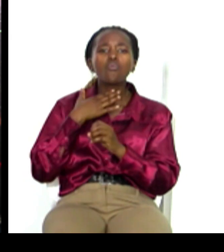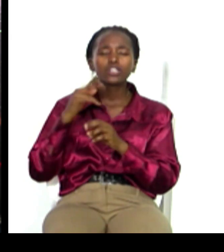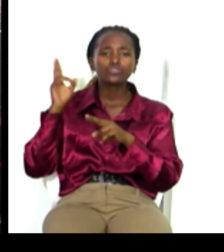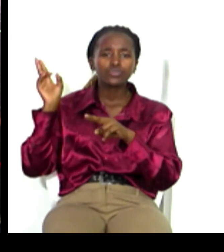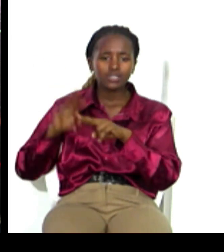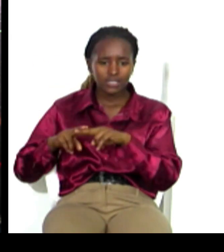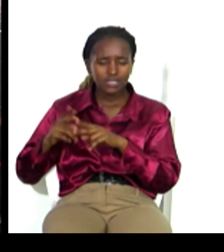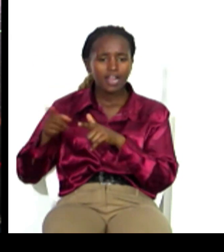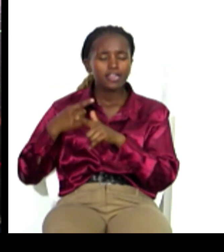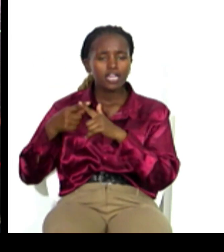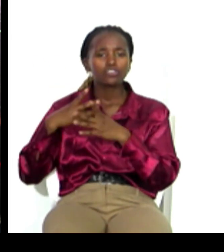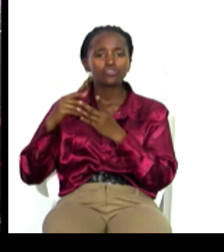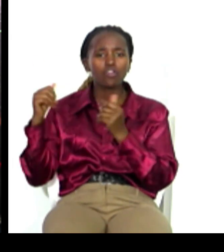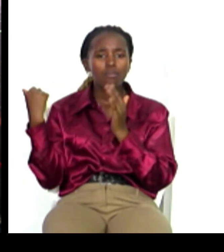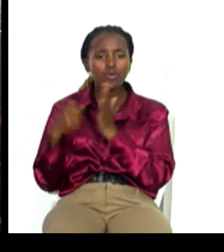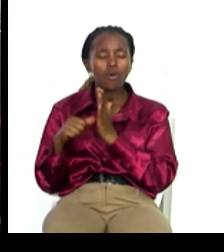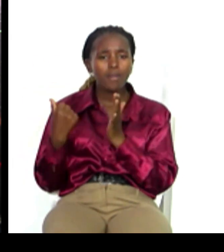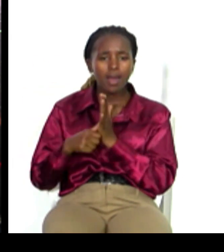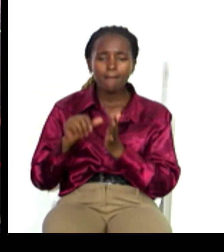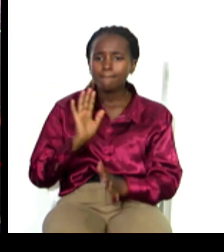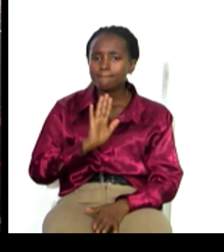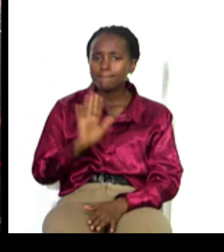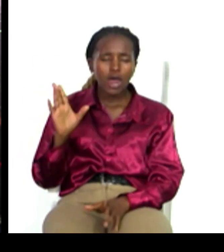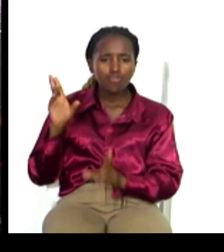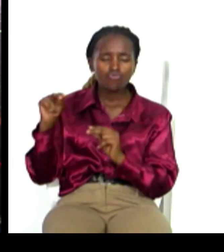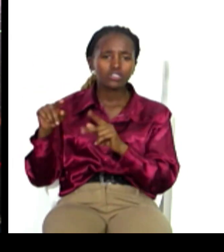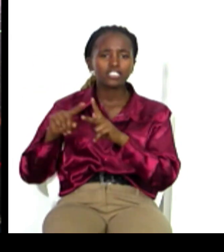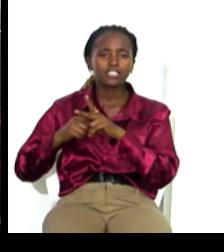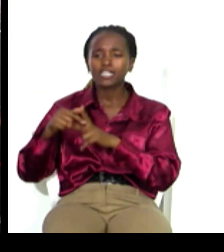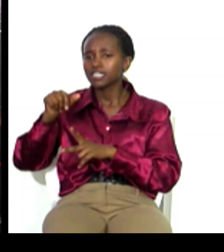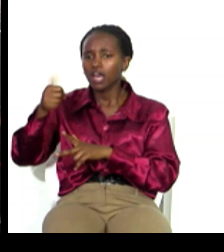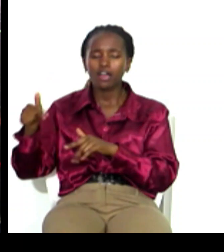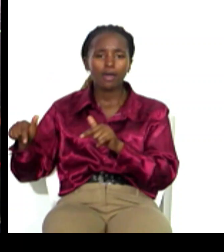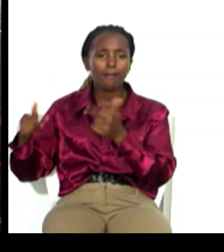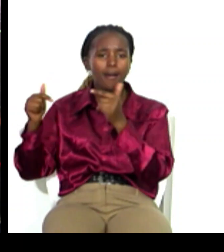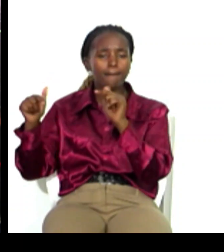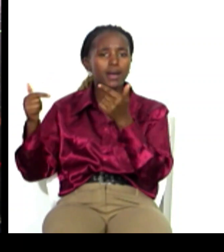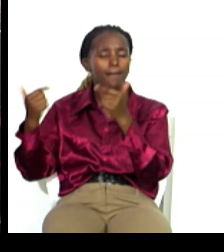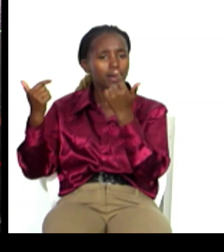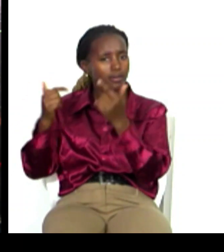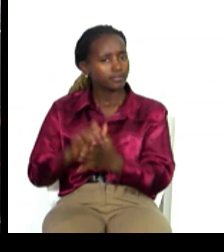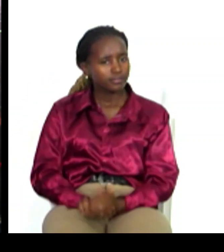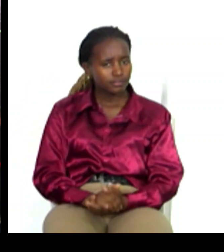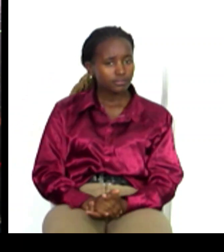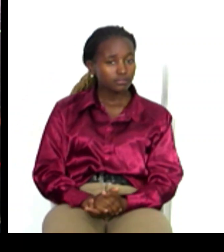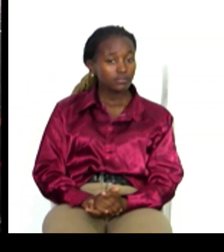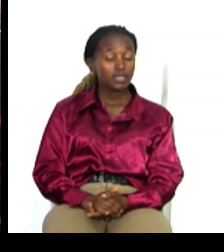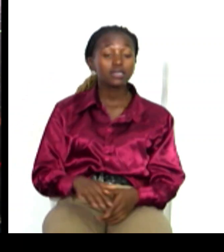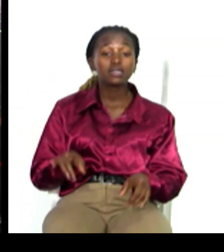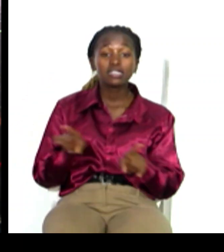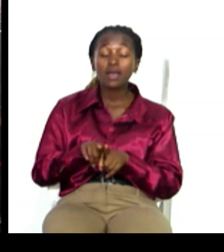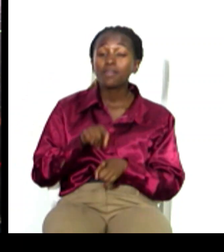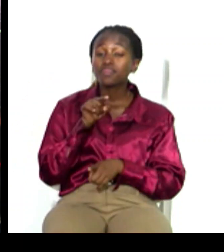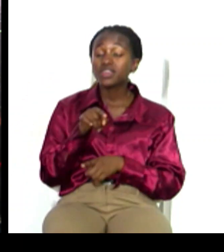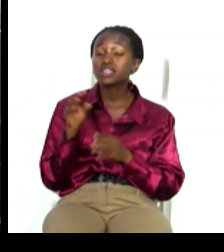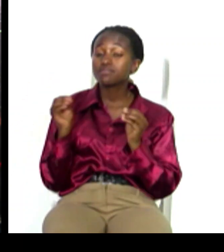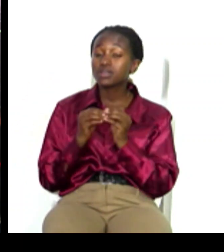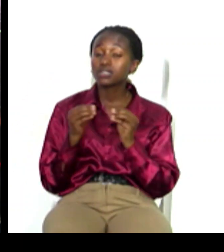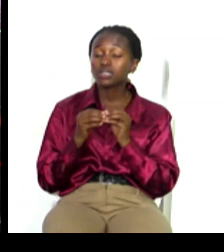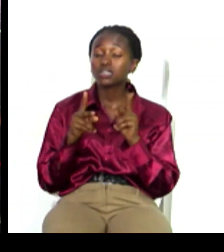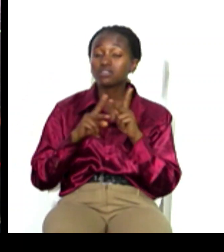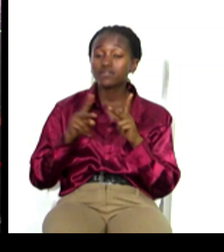sit and solve their difference together. Remember that this meeting, it was something that is very sad to see